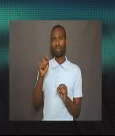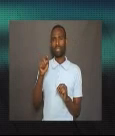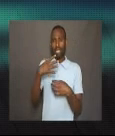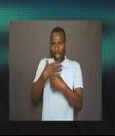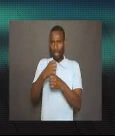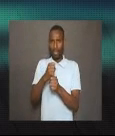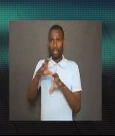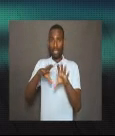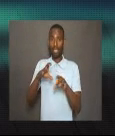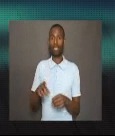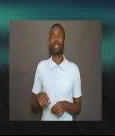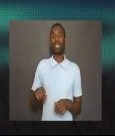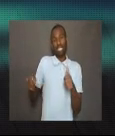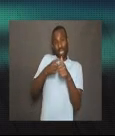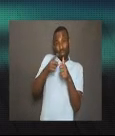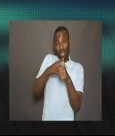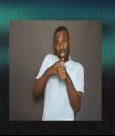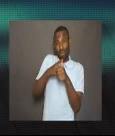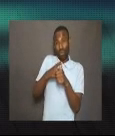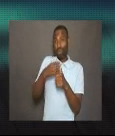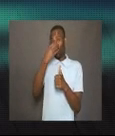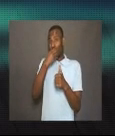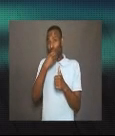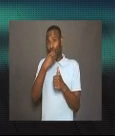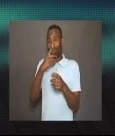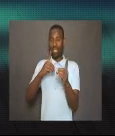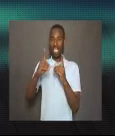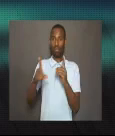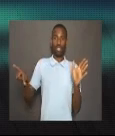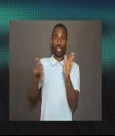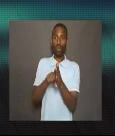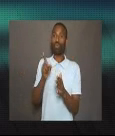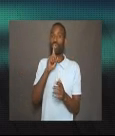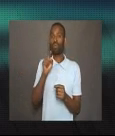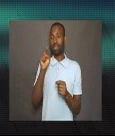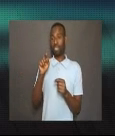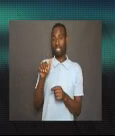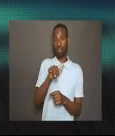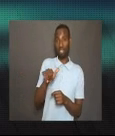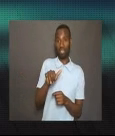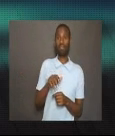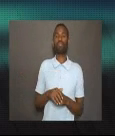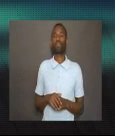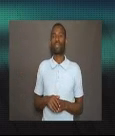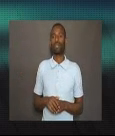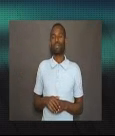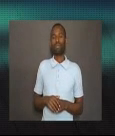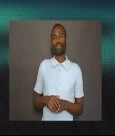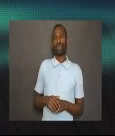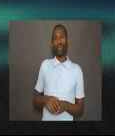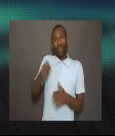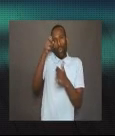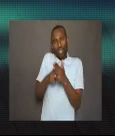can reduce the first law of thermodynamics to the following. The